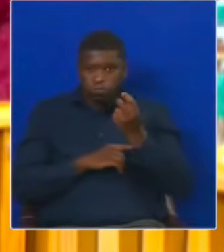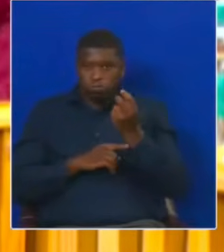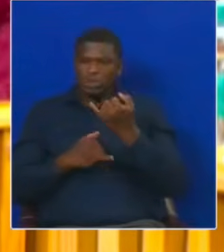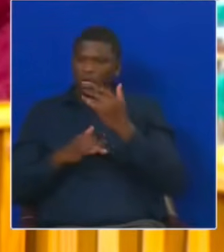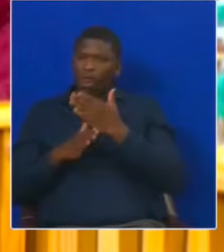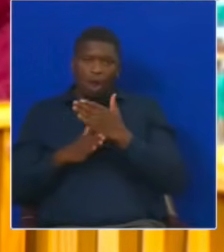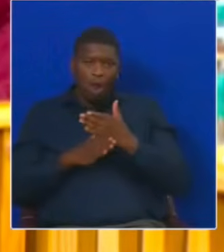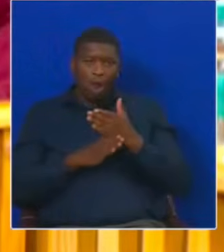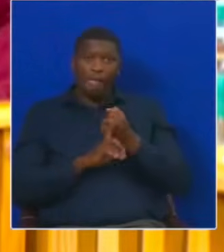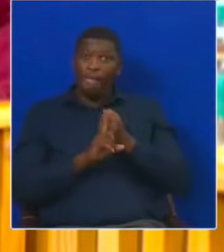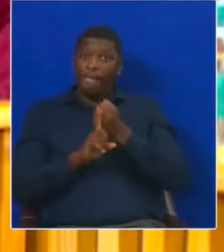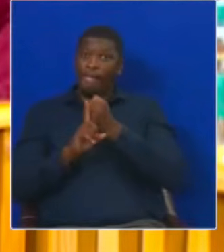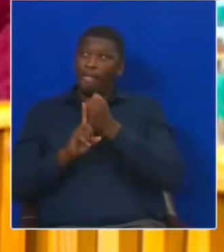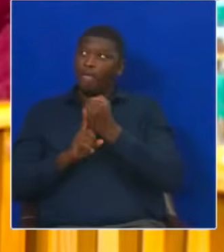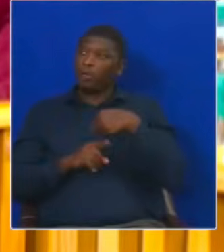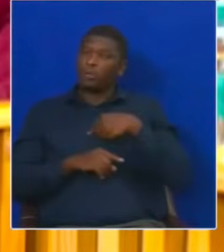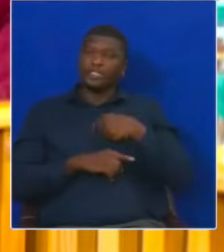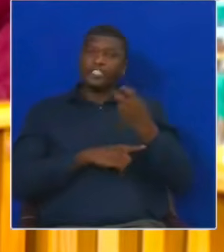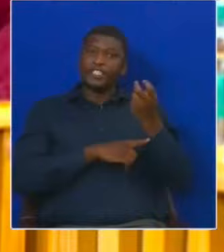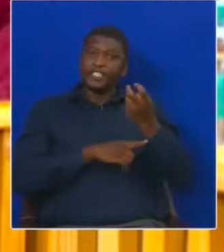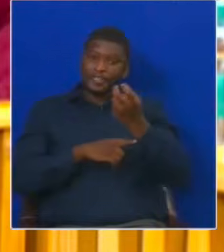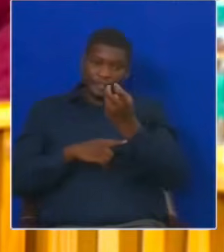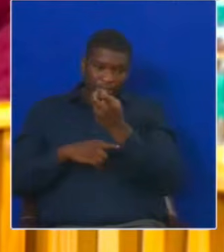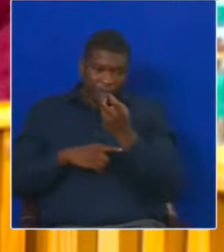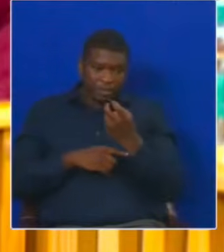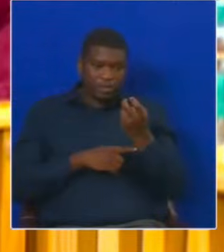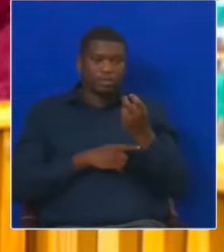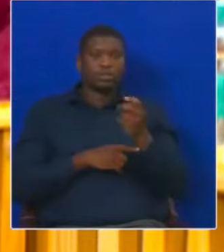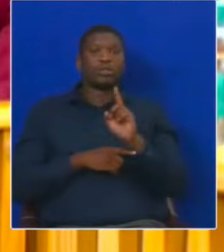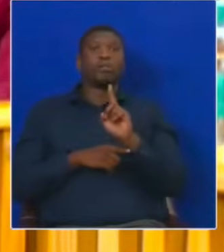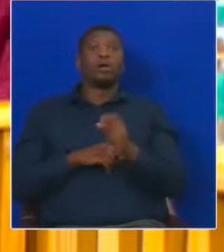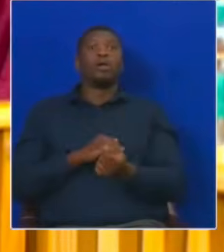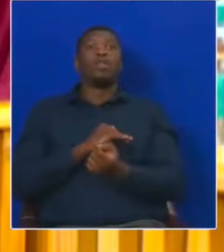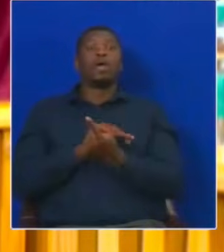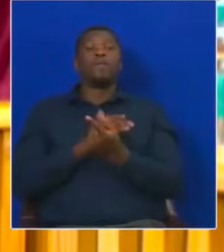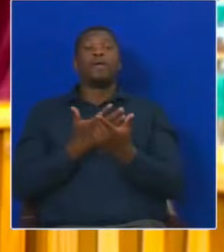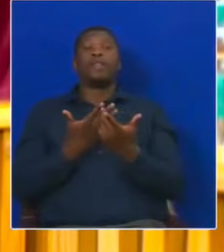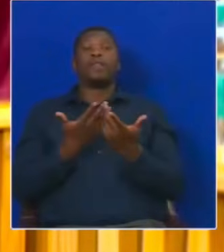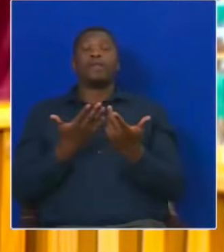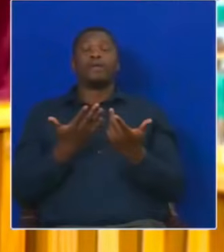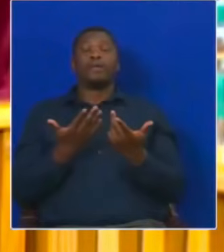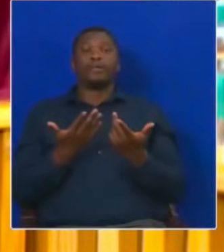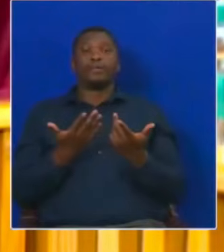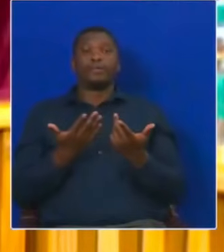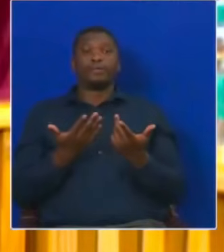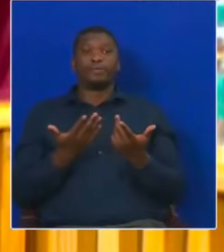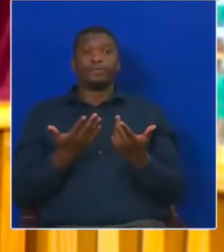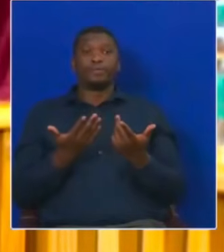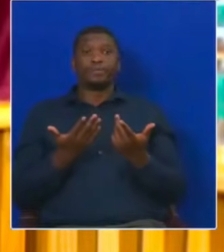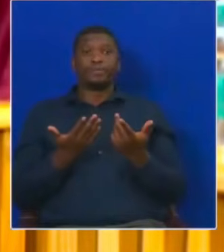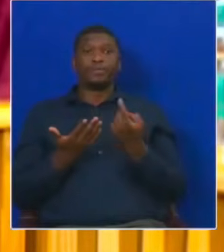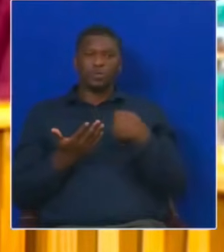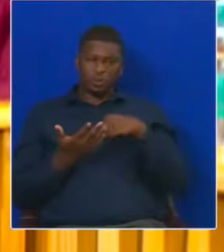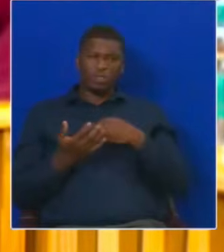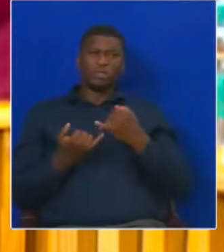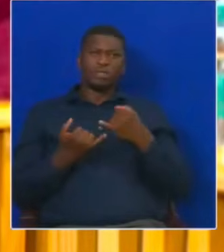but then on the side, we've been continuing